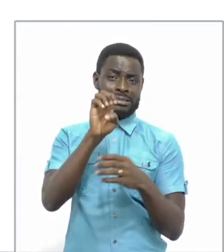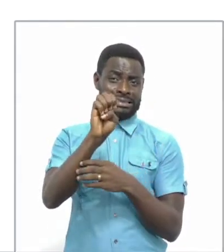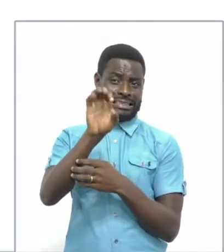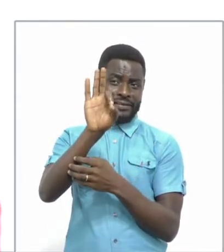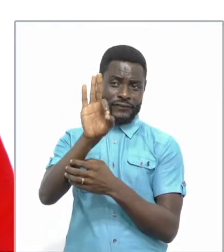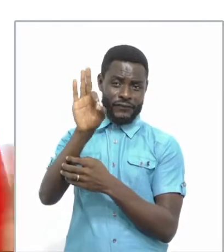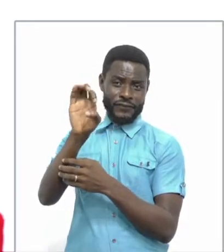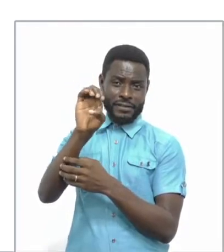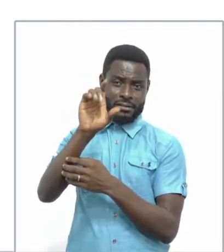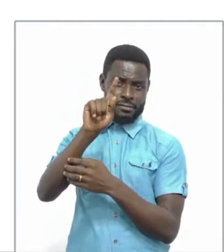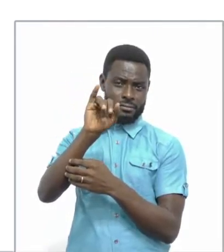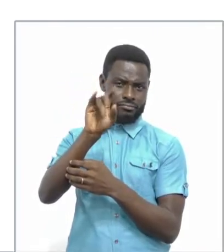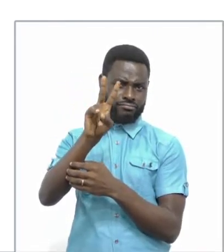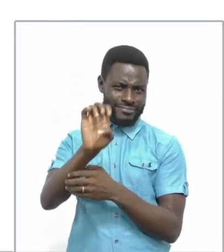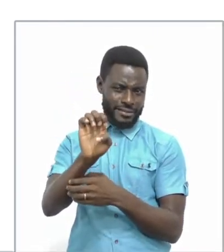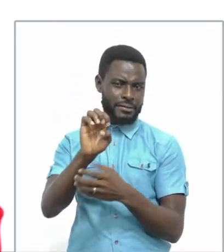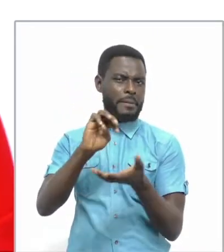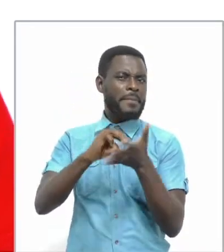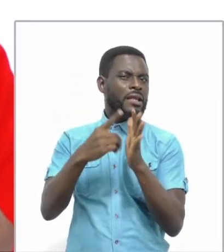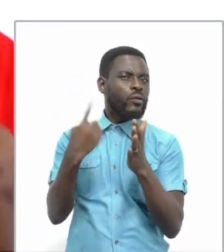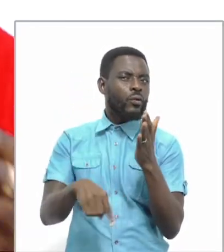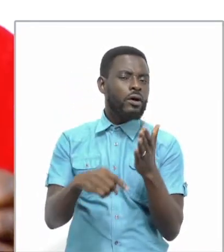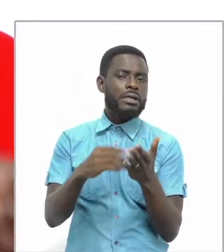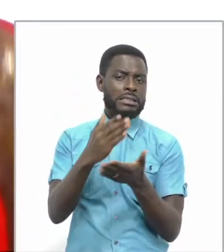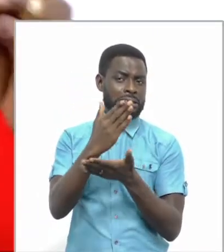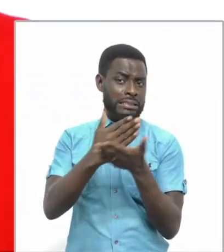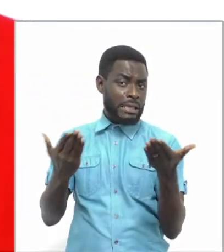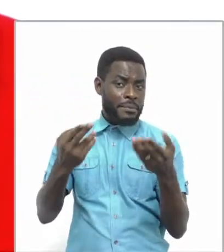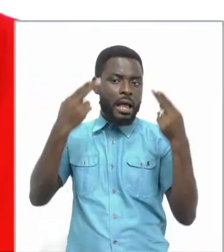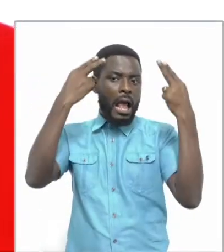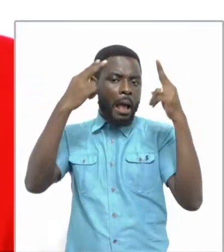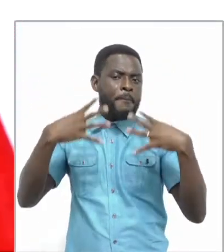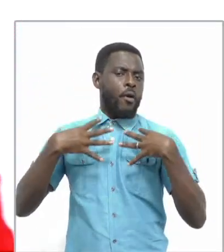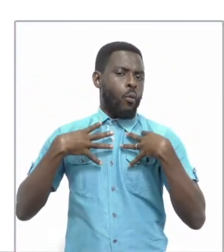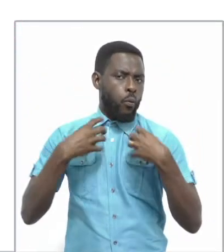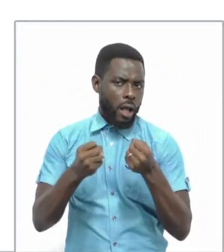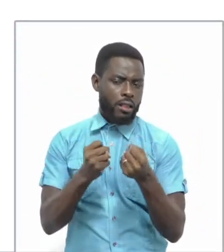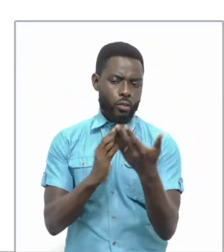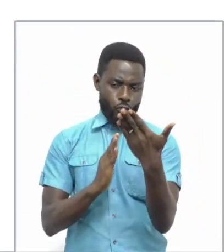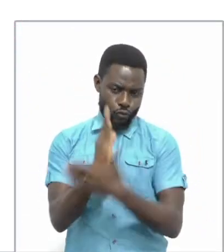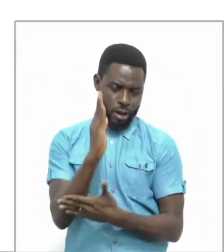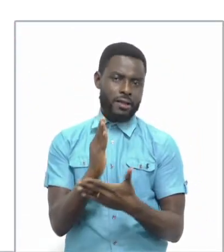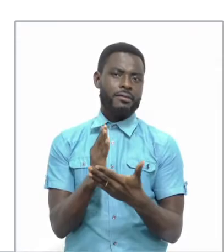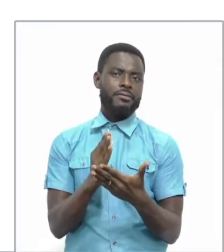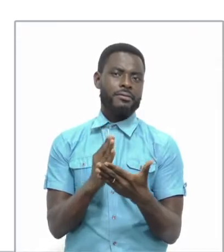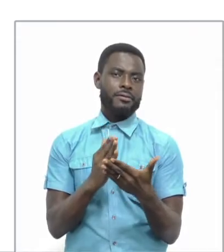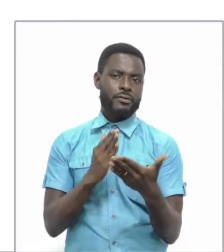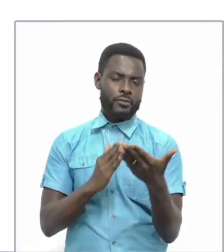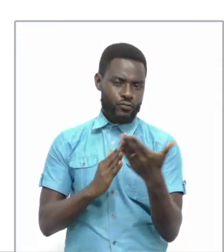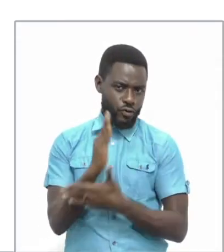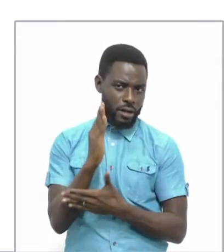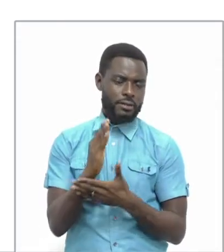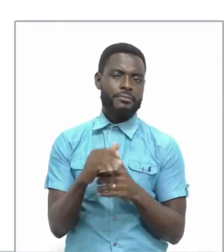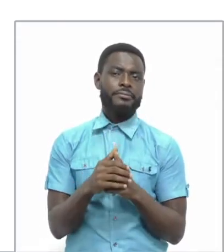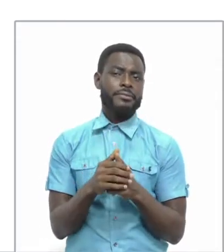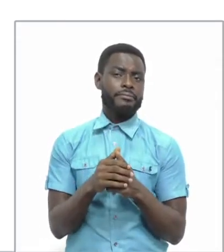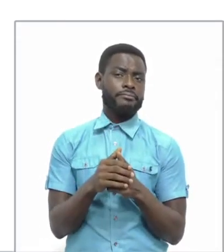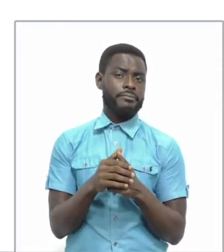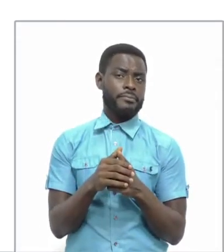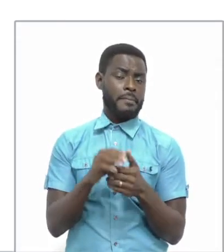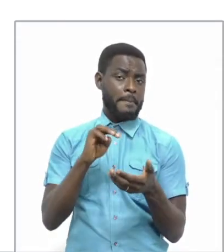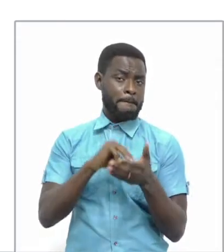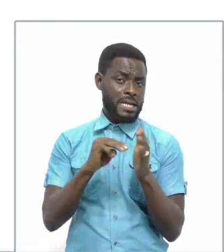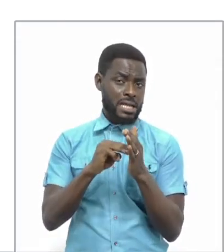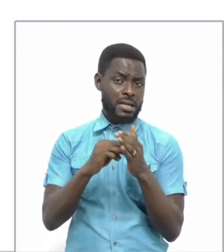If you say something is effective, something is happening appropriately. It is producing one